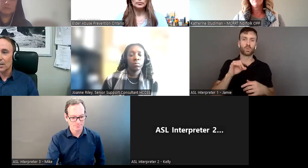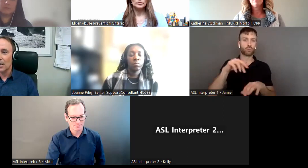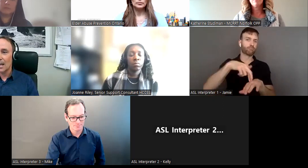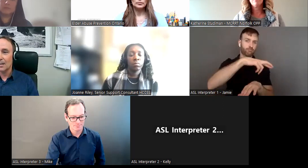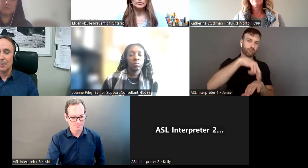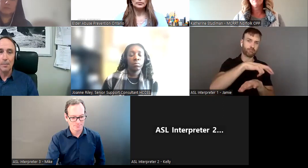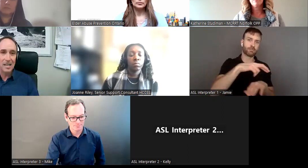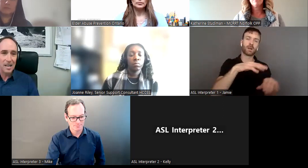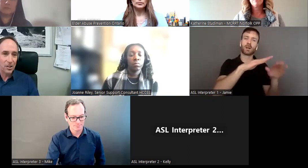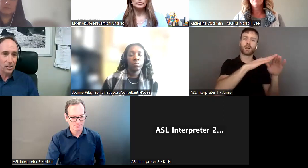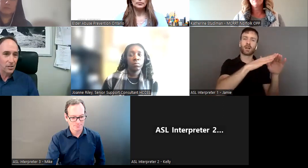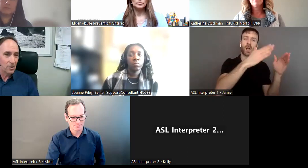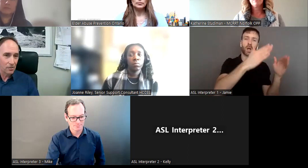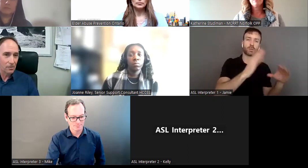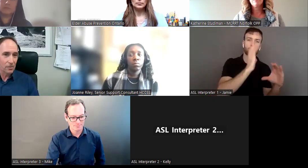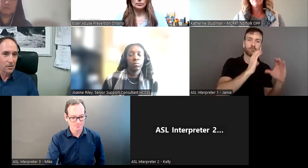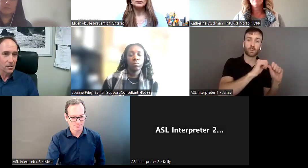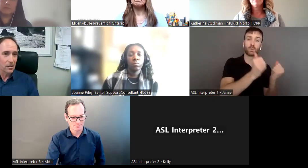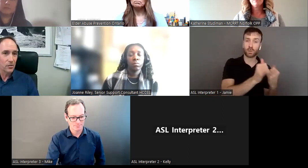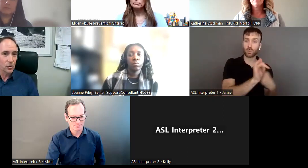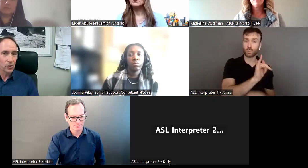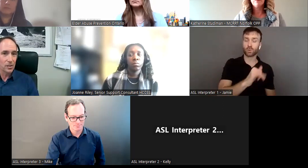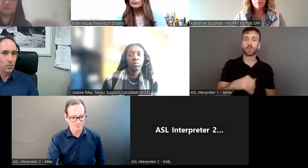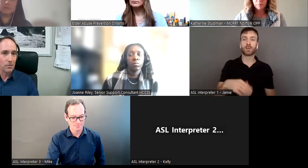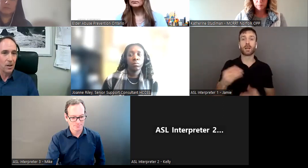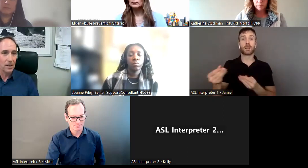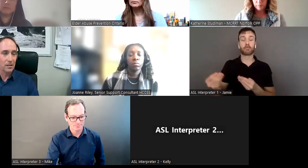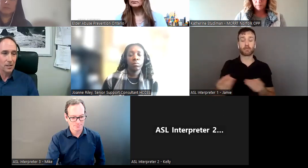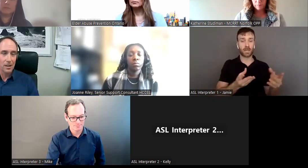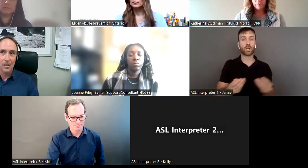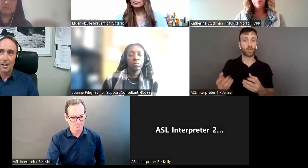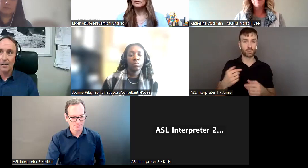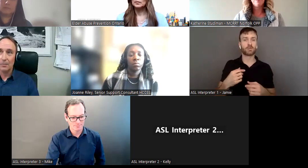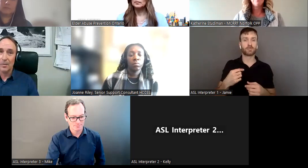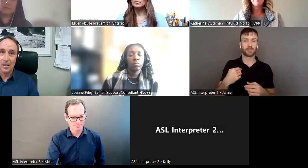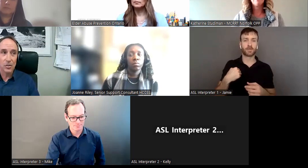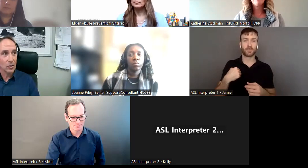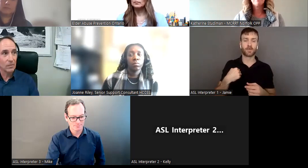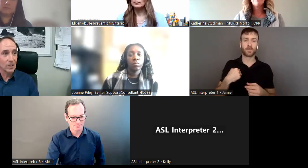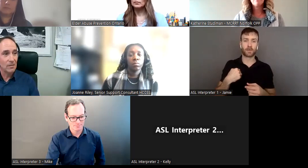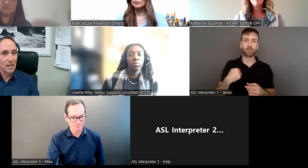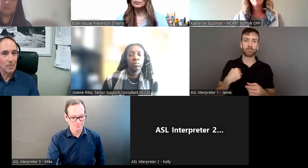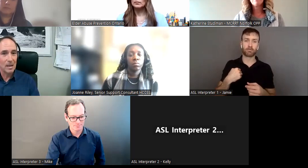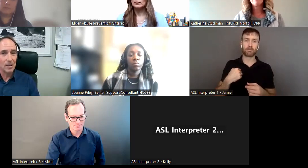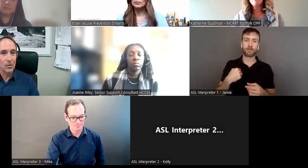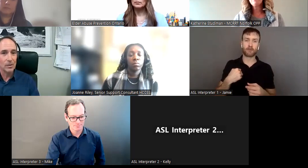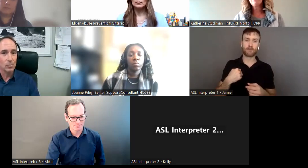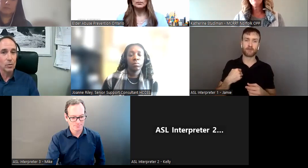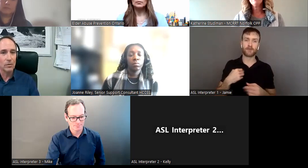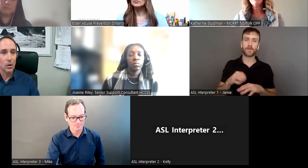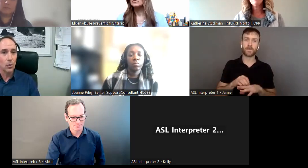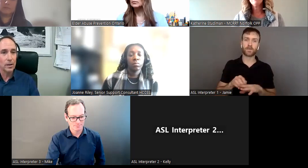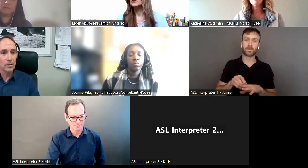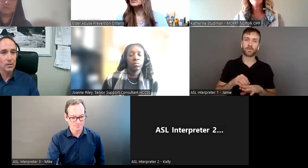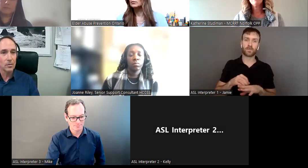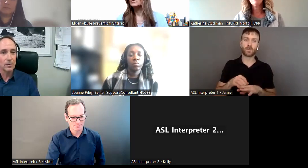well. And mediation is another source that we find can sort of alleviate maybe going the route